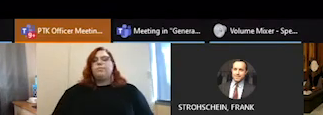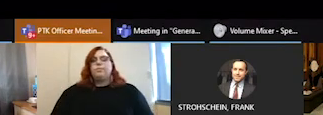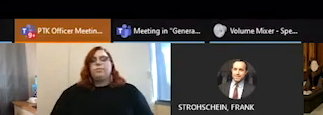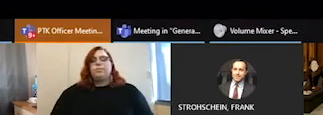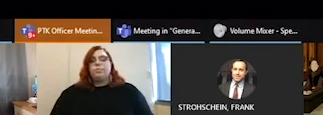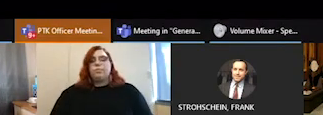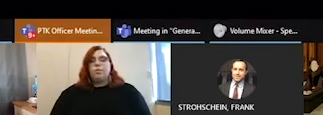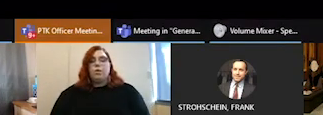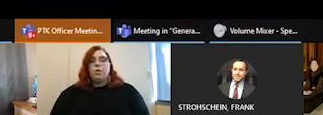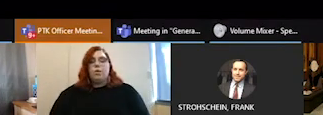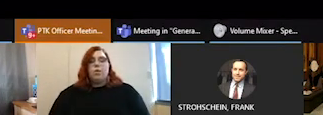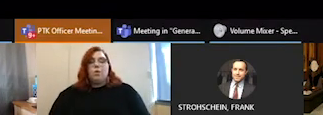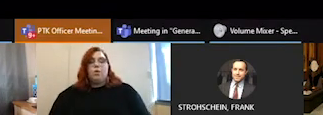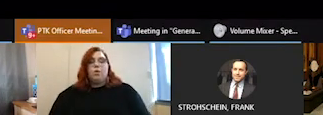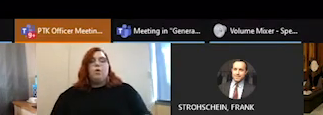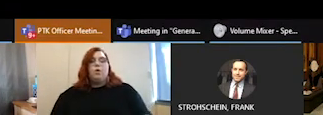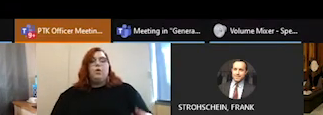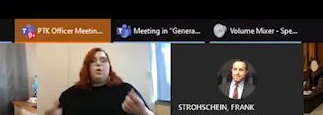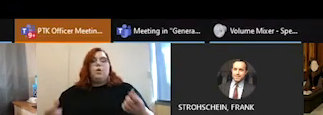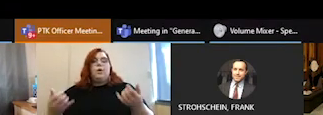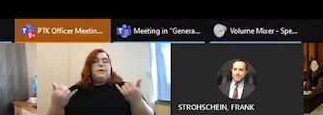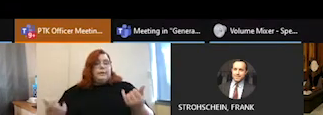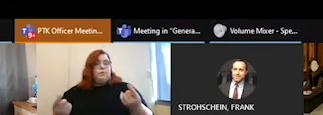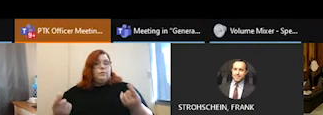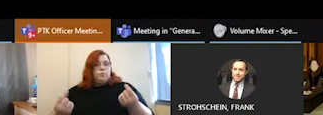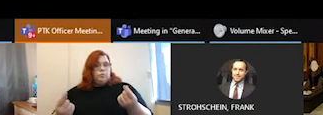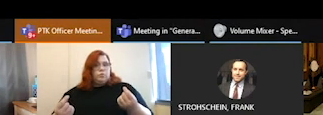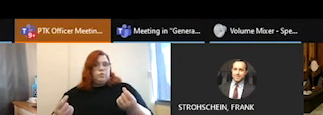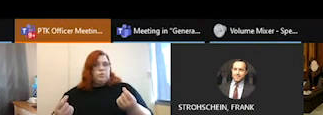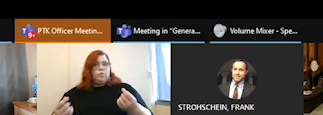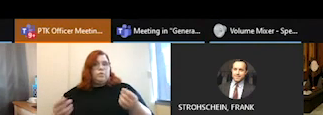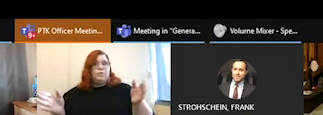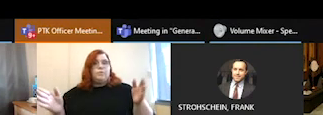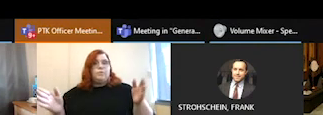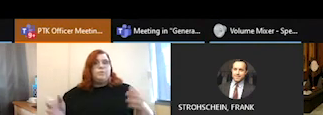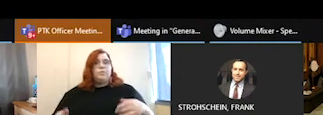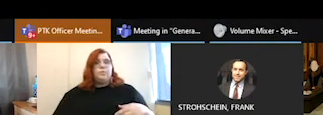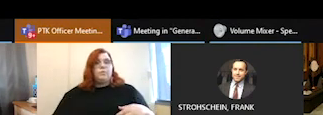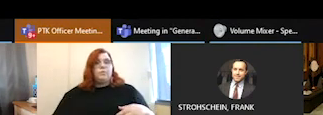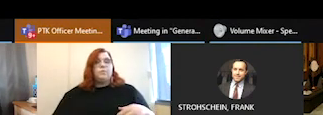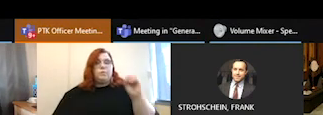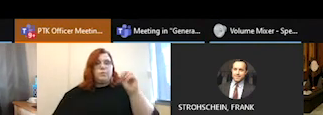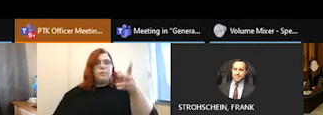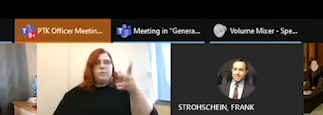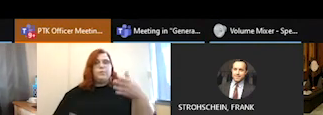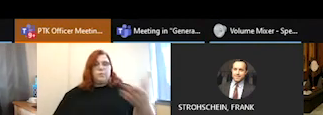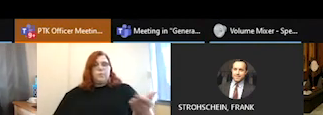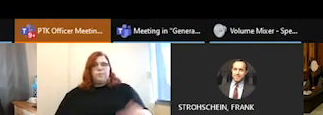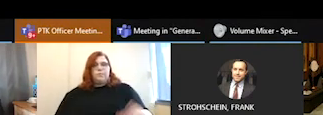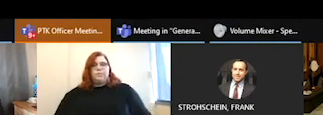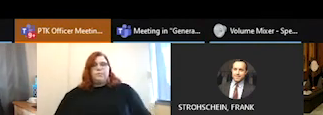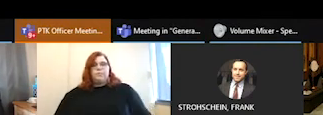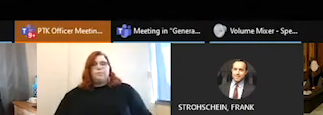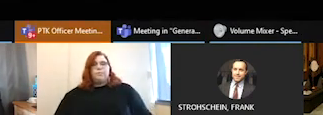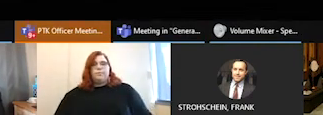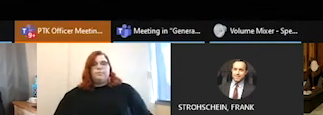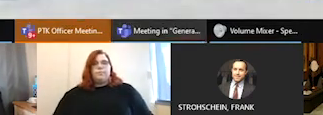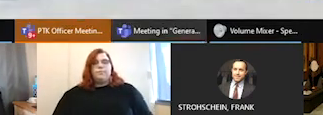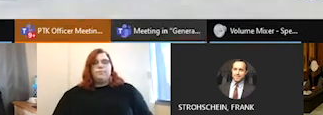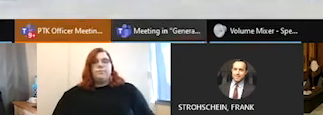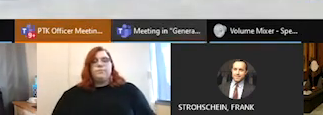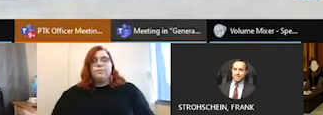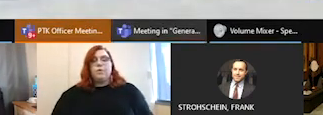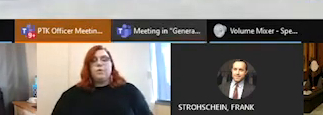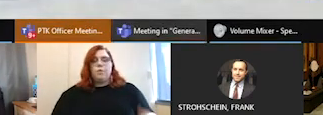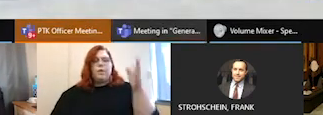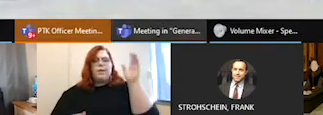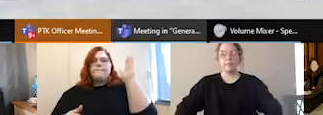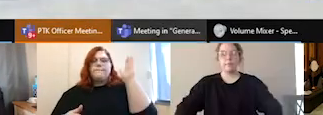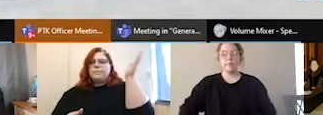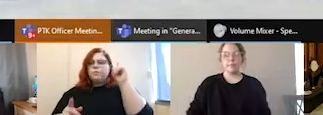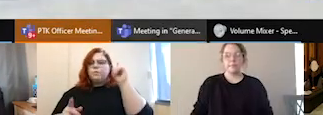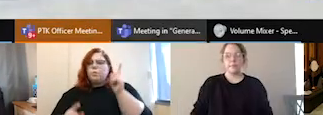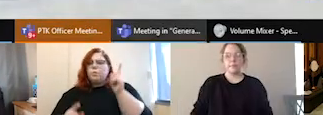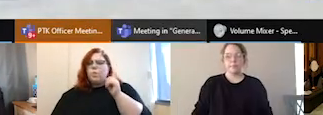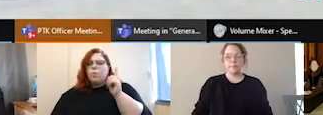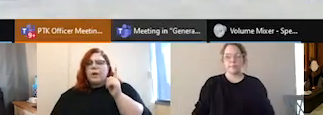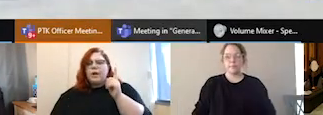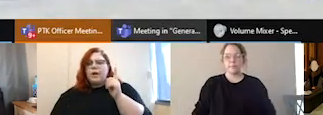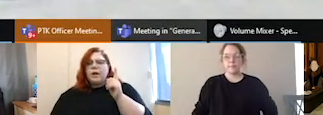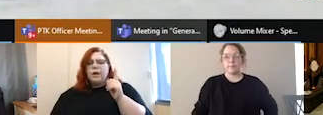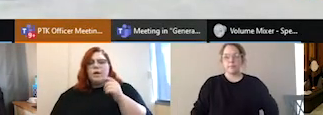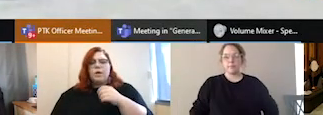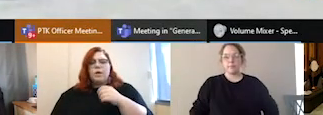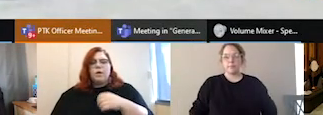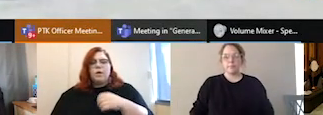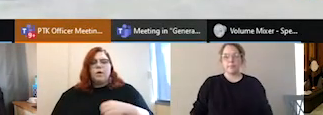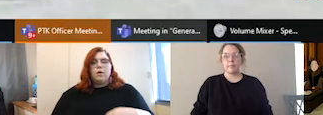going to do is we're going to focus on, where's my presentation? It's not that one there. No,